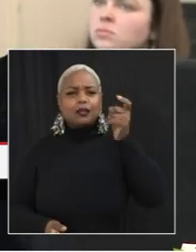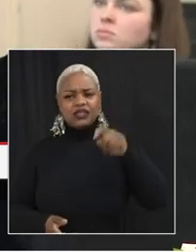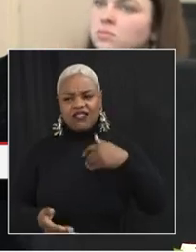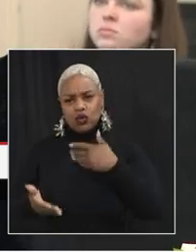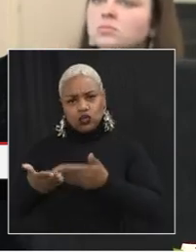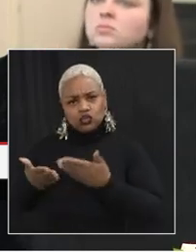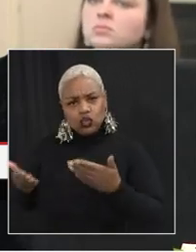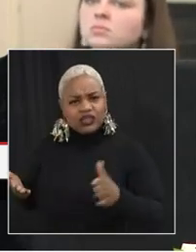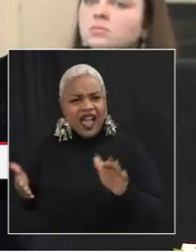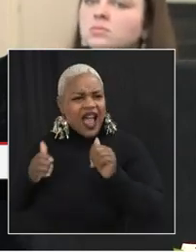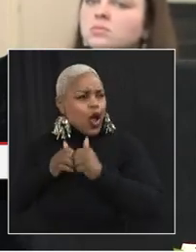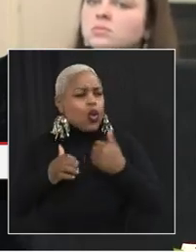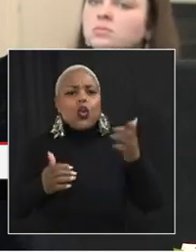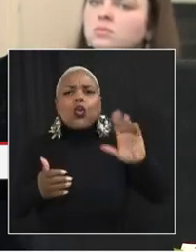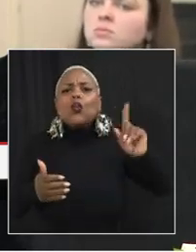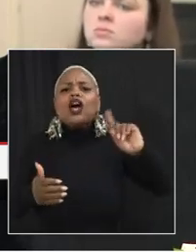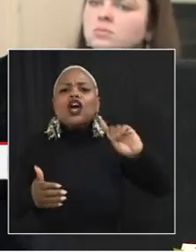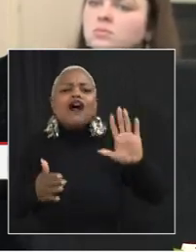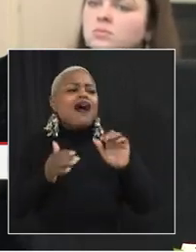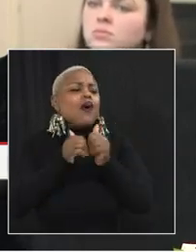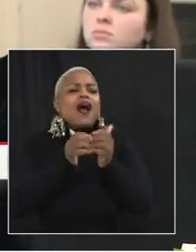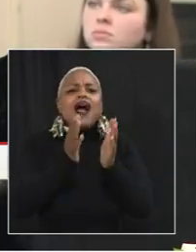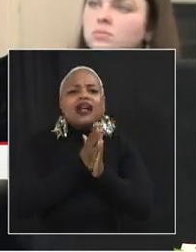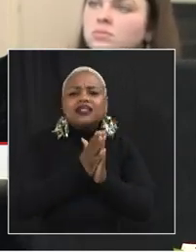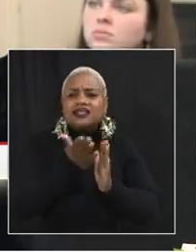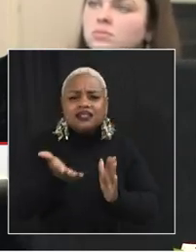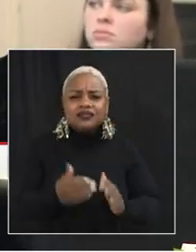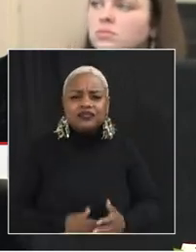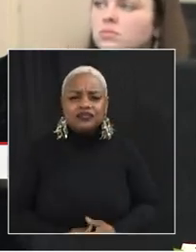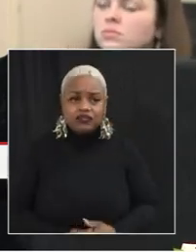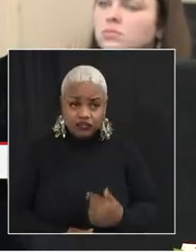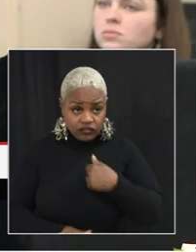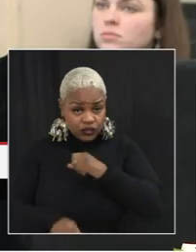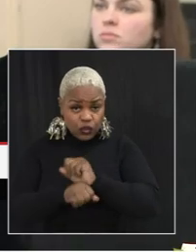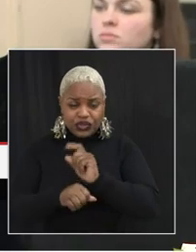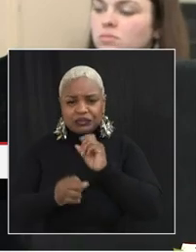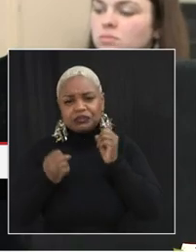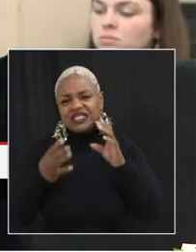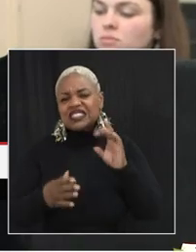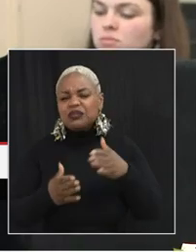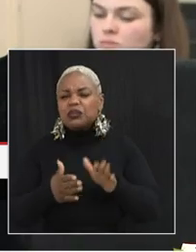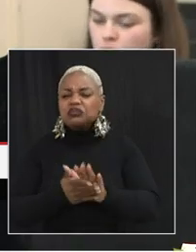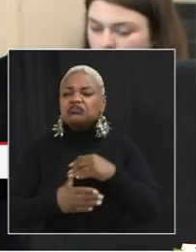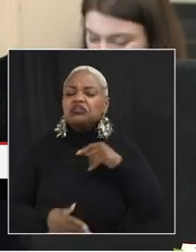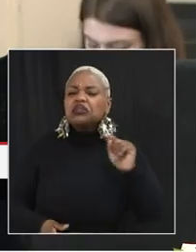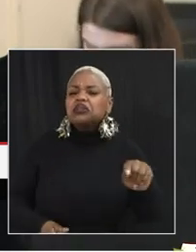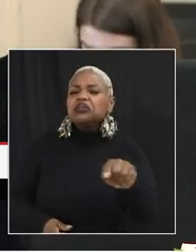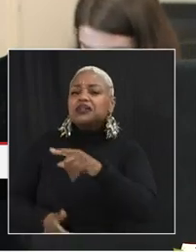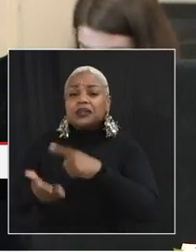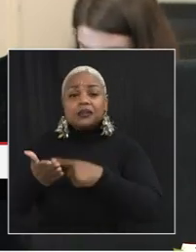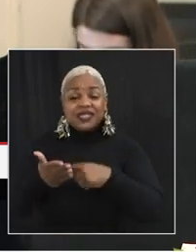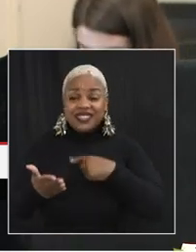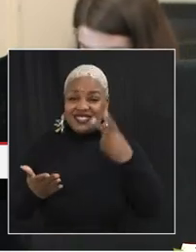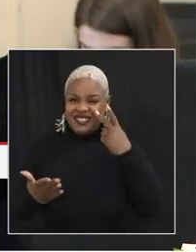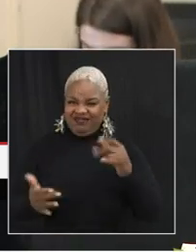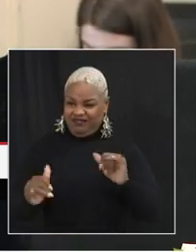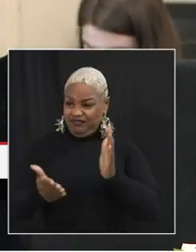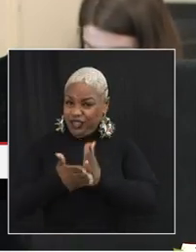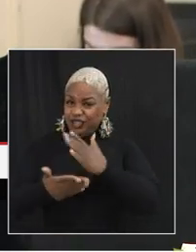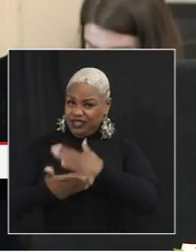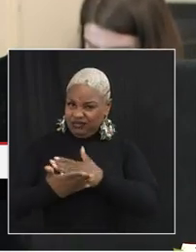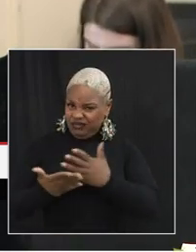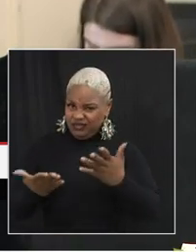public schools in the area, and when you see some of the schools lacking